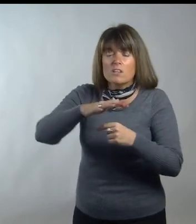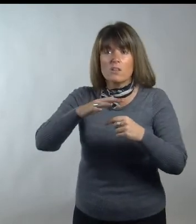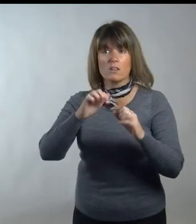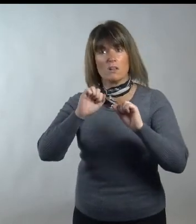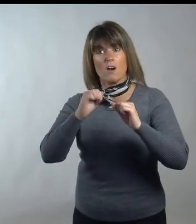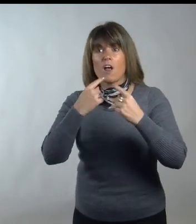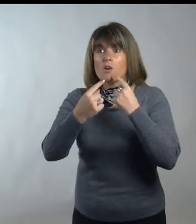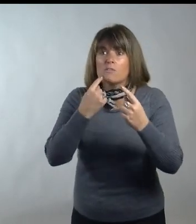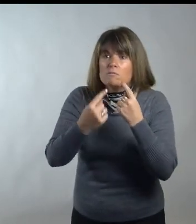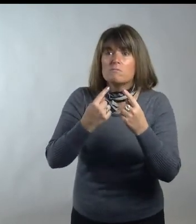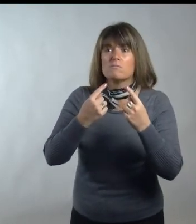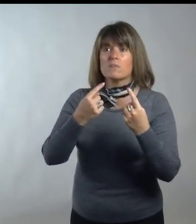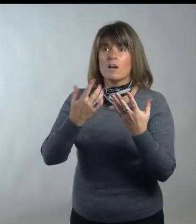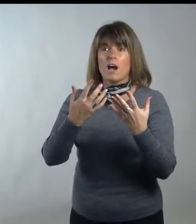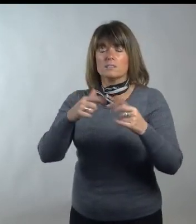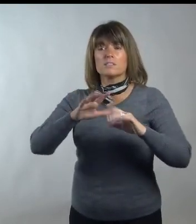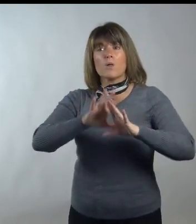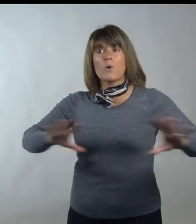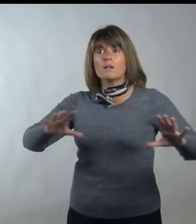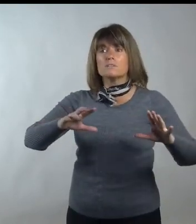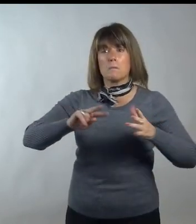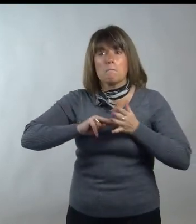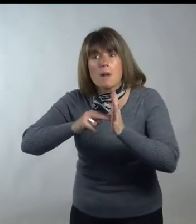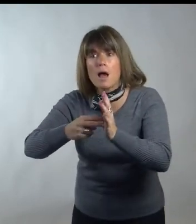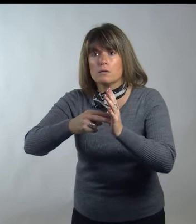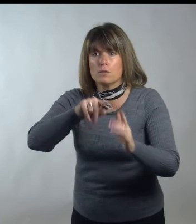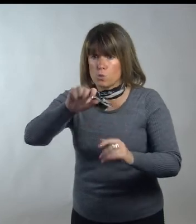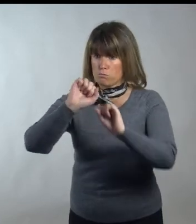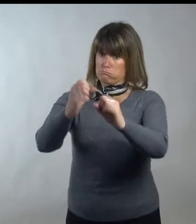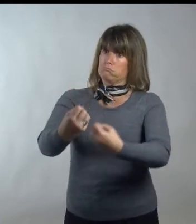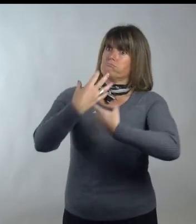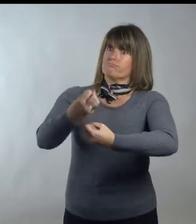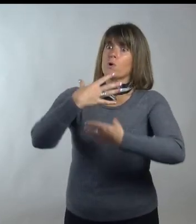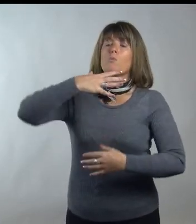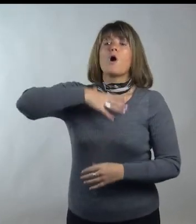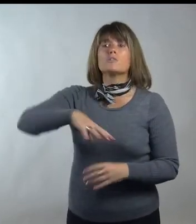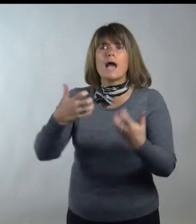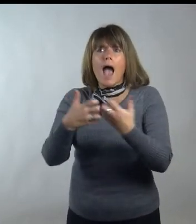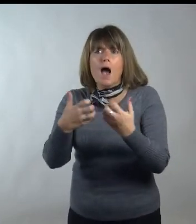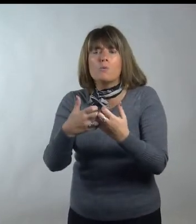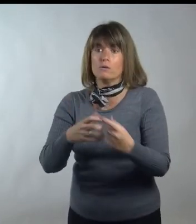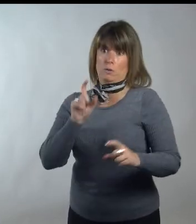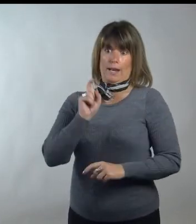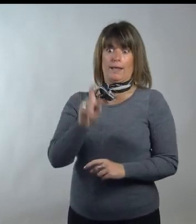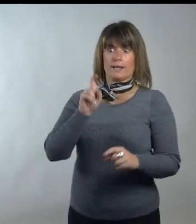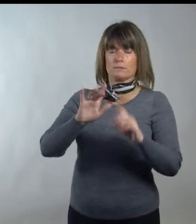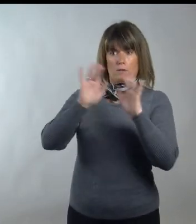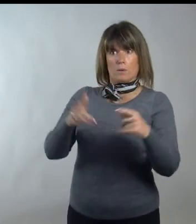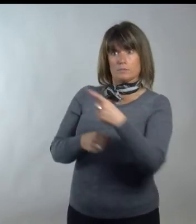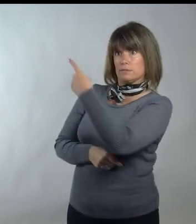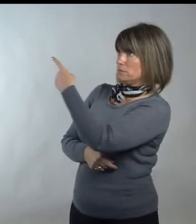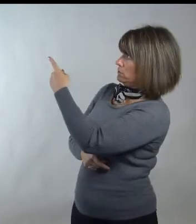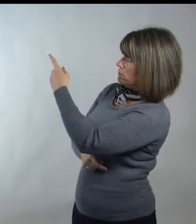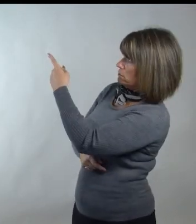www.changingforthebetter.org.uk, where you can also find more information about Changing for the Better and the South Wales Progamme, and how you can have your say.